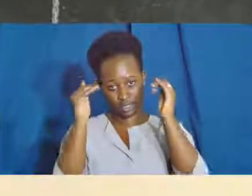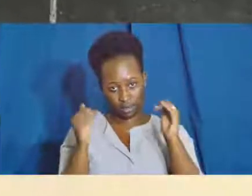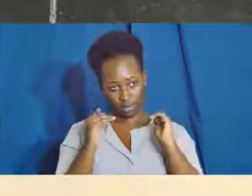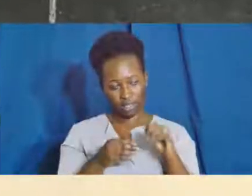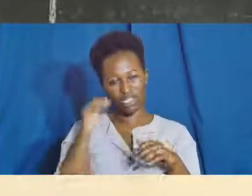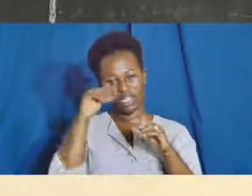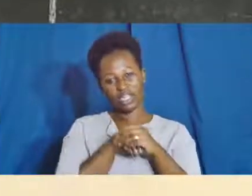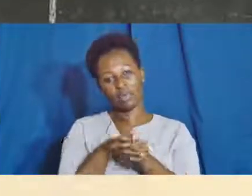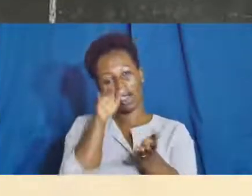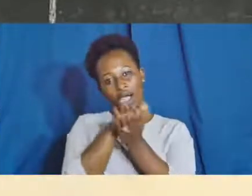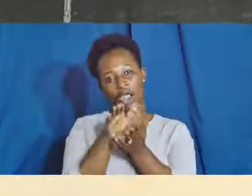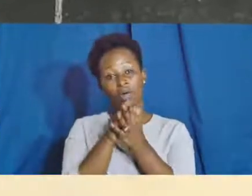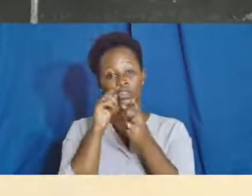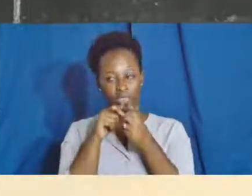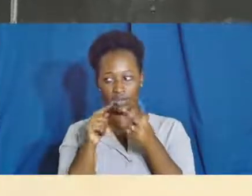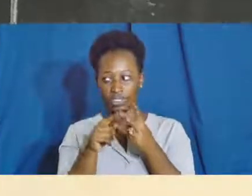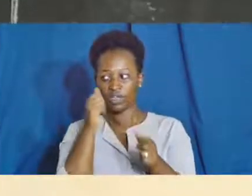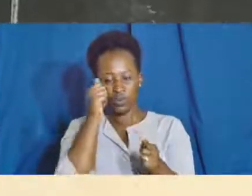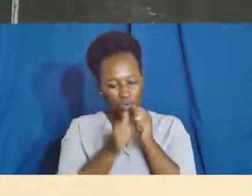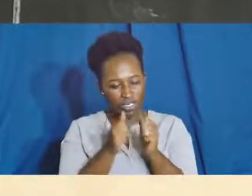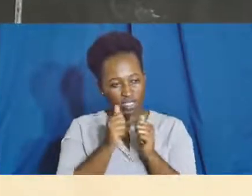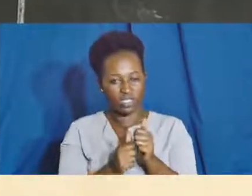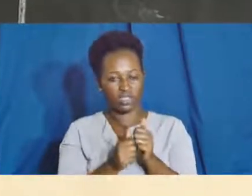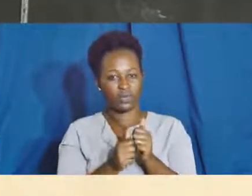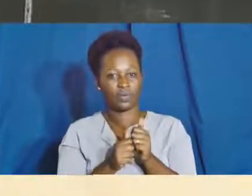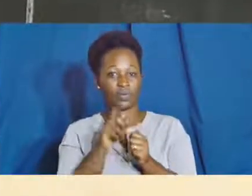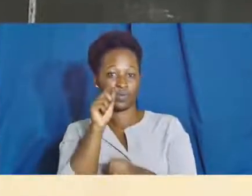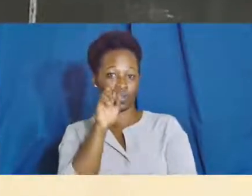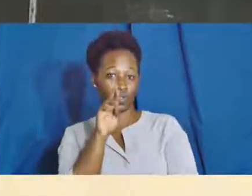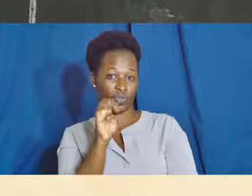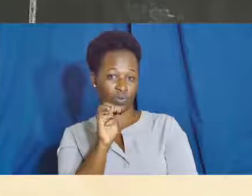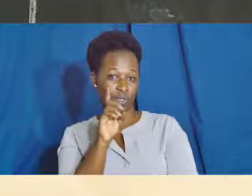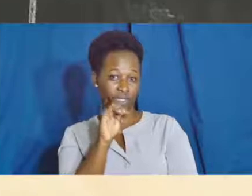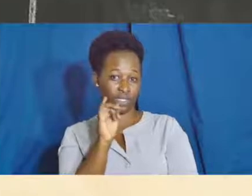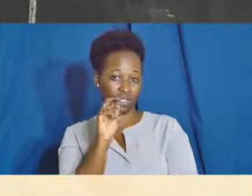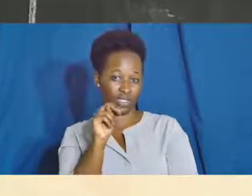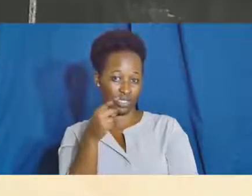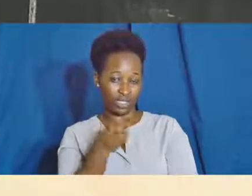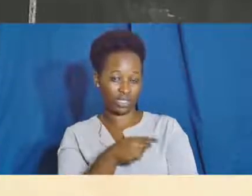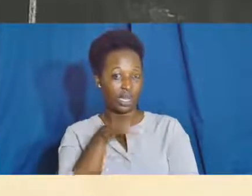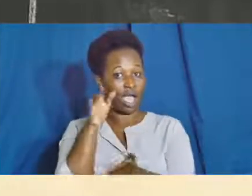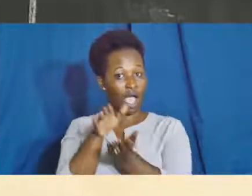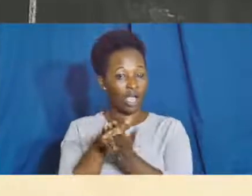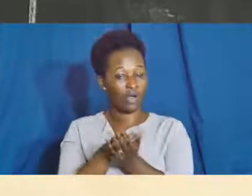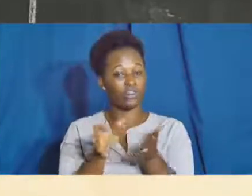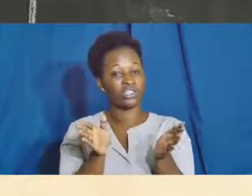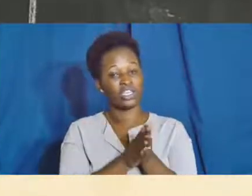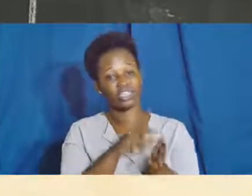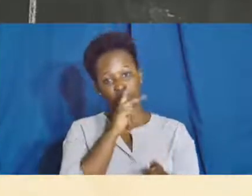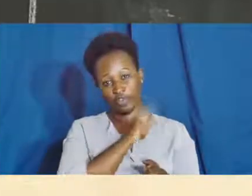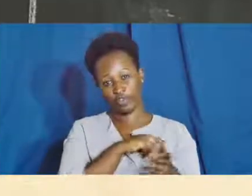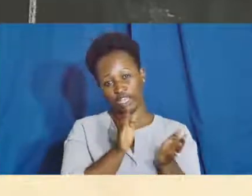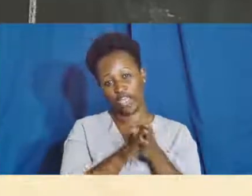of two accounts, which is the trading account and the profit and loss account.